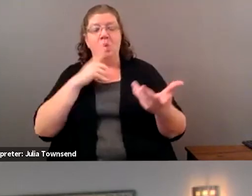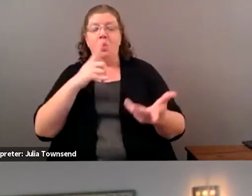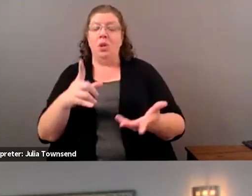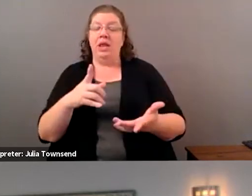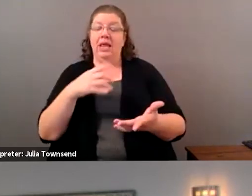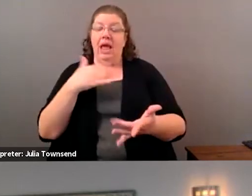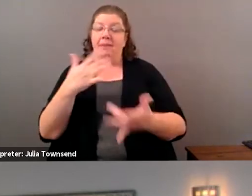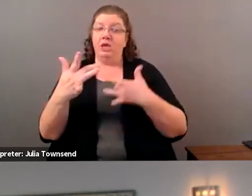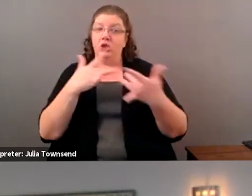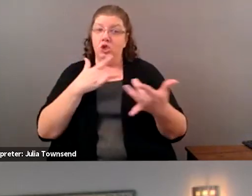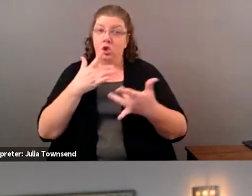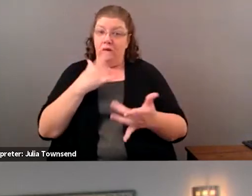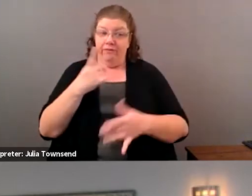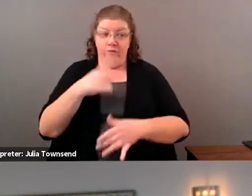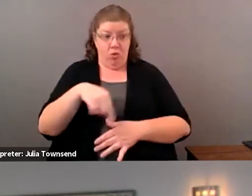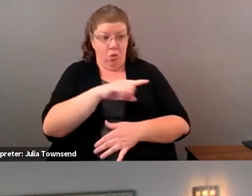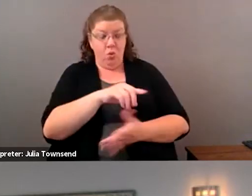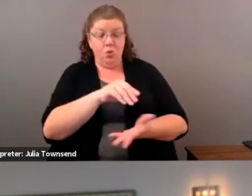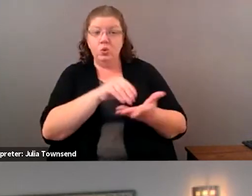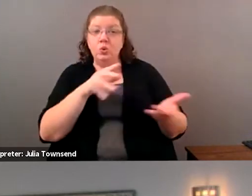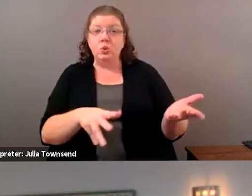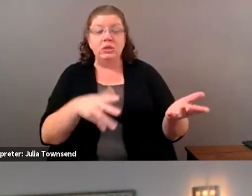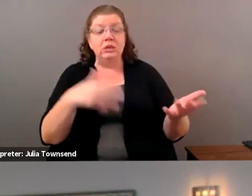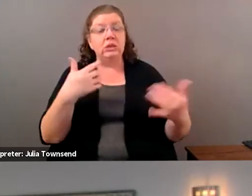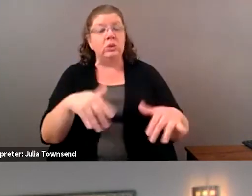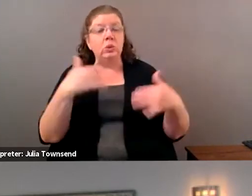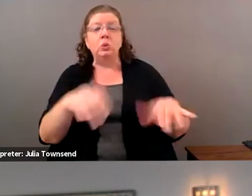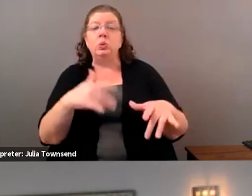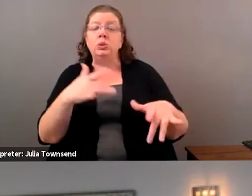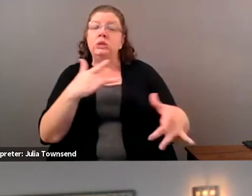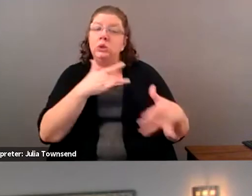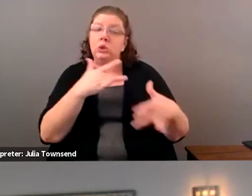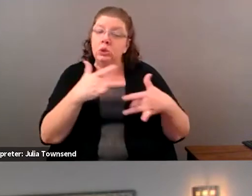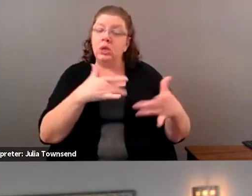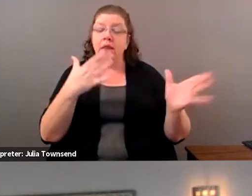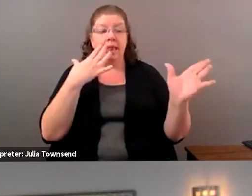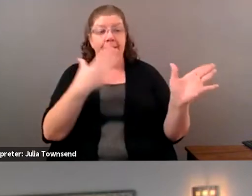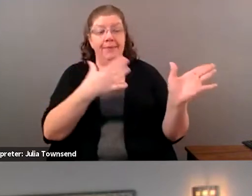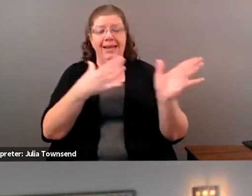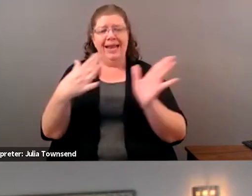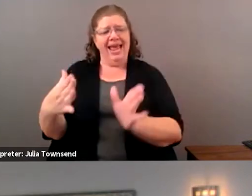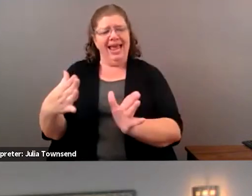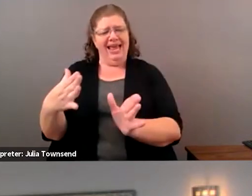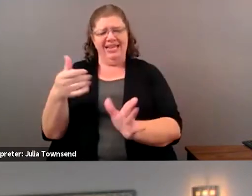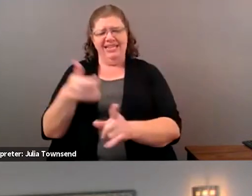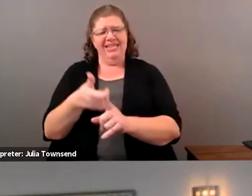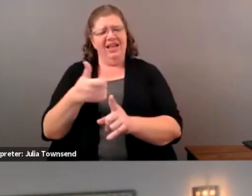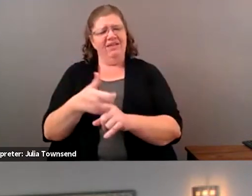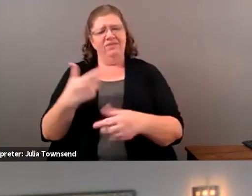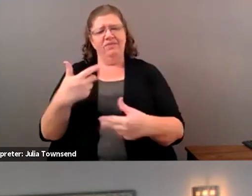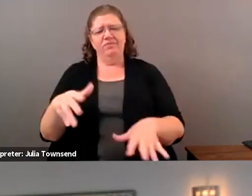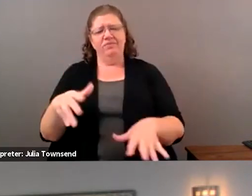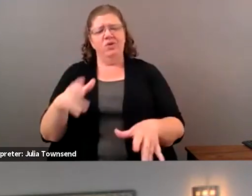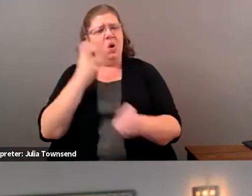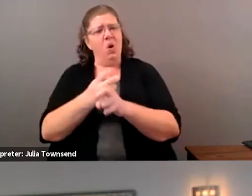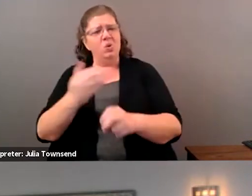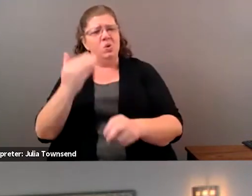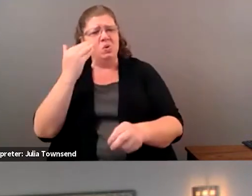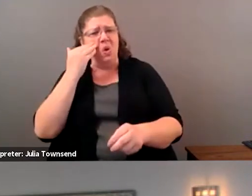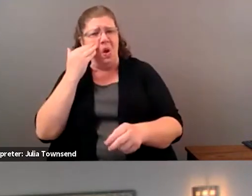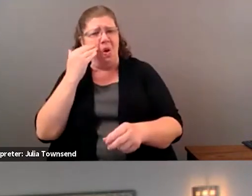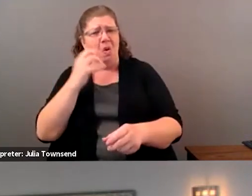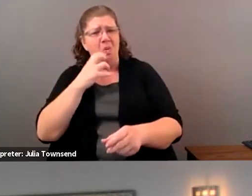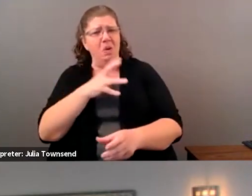those students. And I think, the plan is just hard to know if it's covering